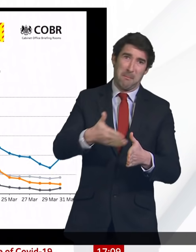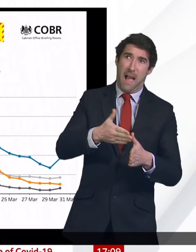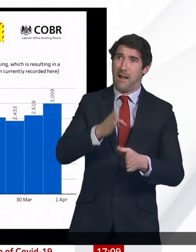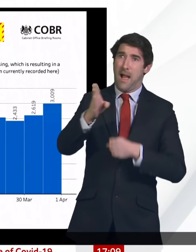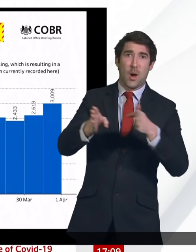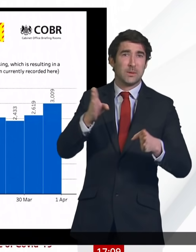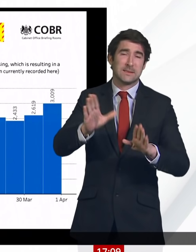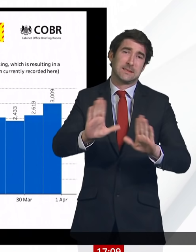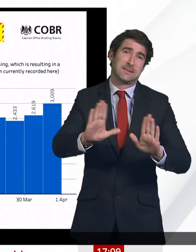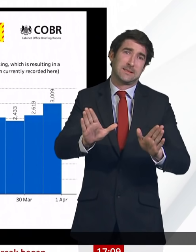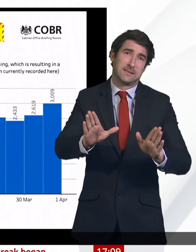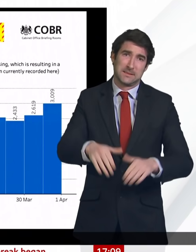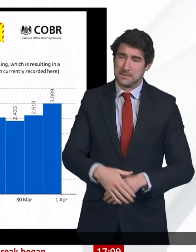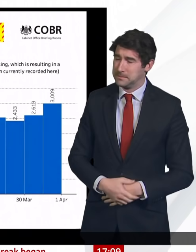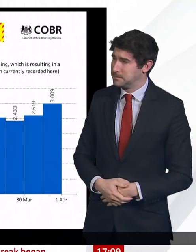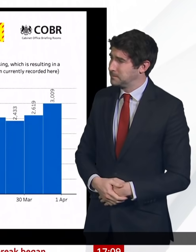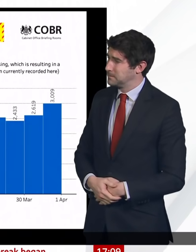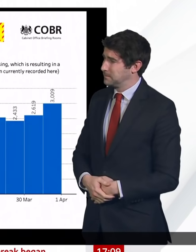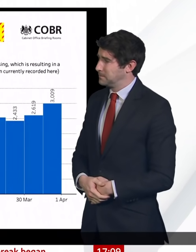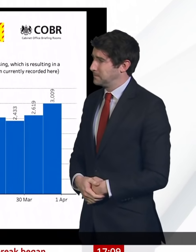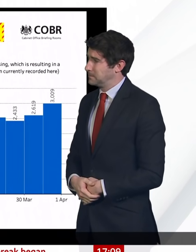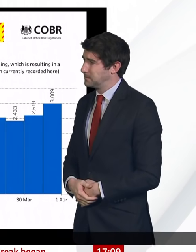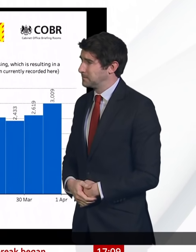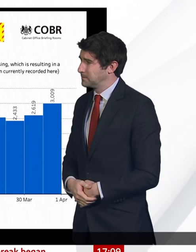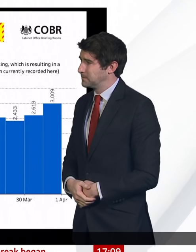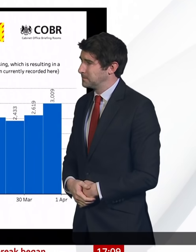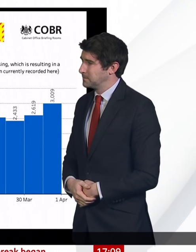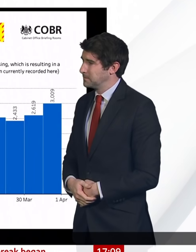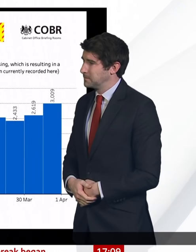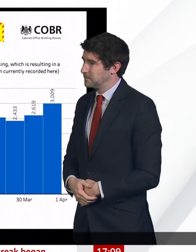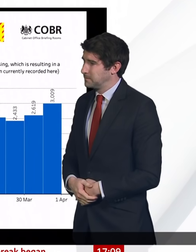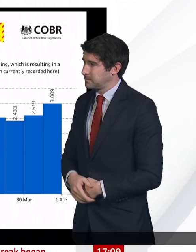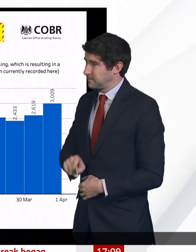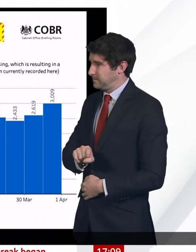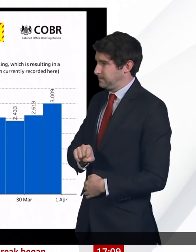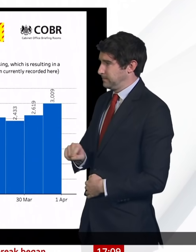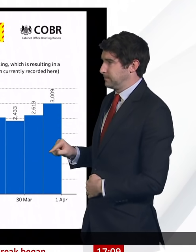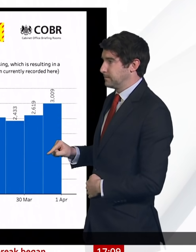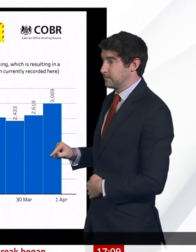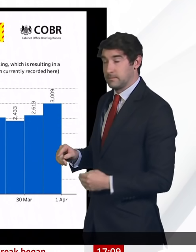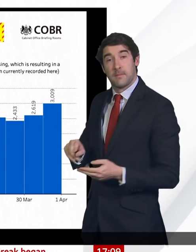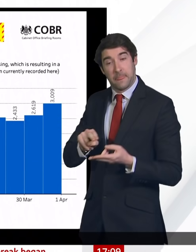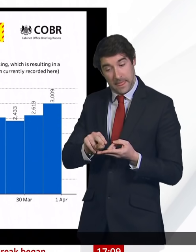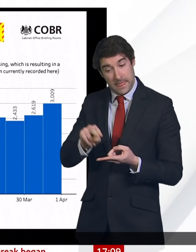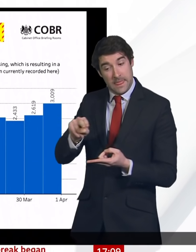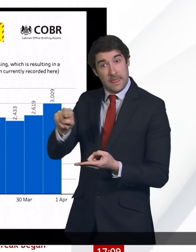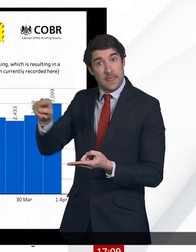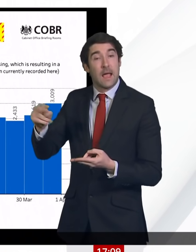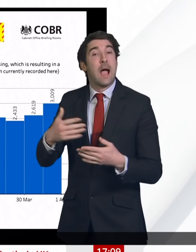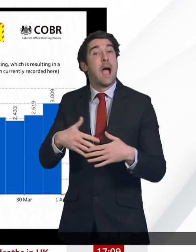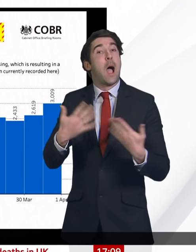please? This shows the number of new UK cases as